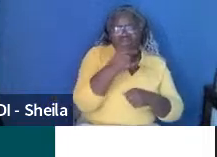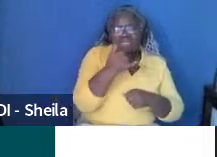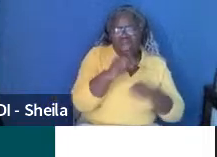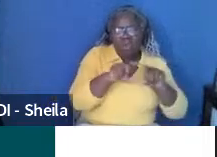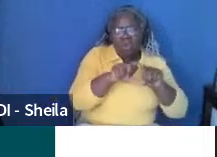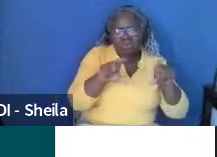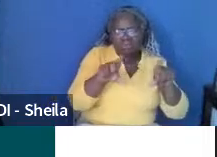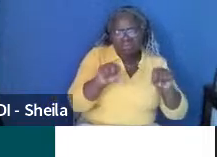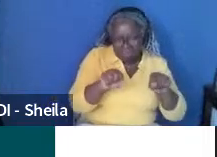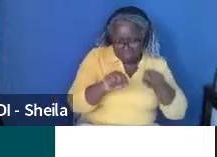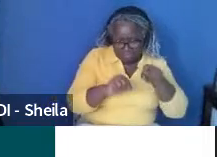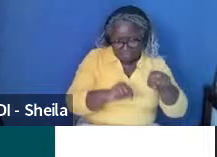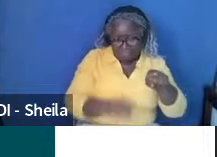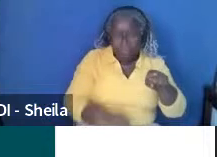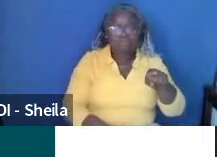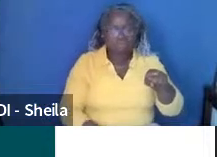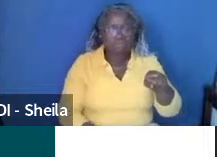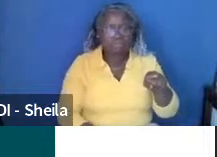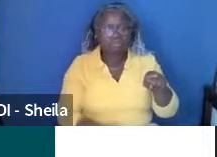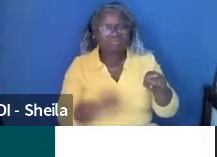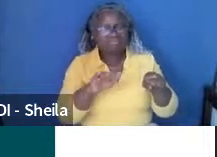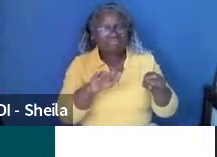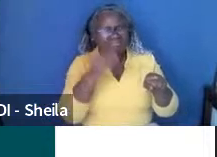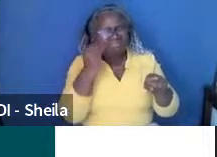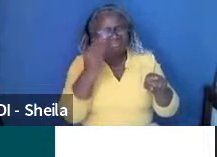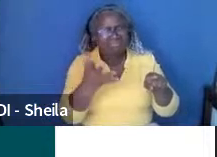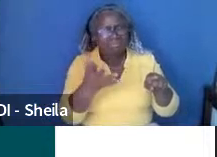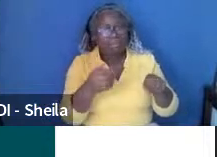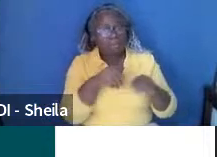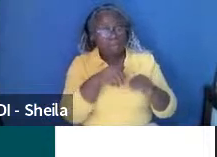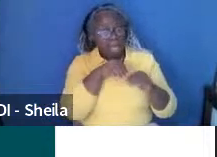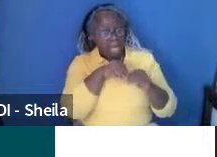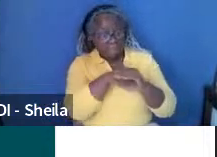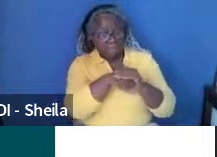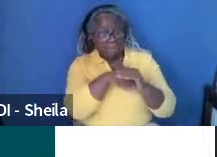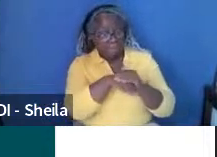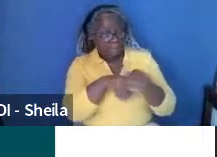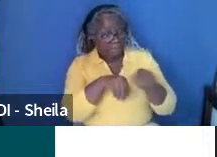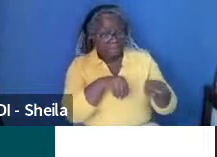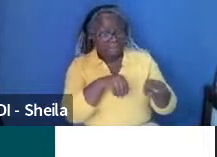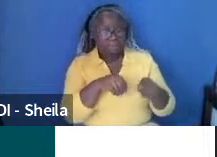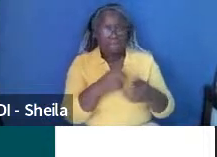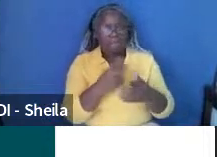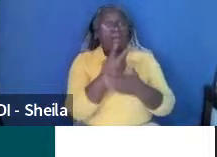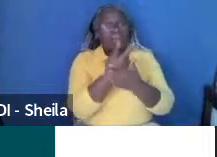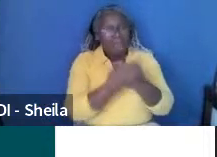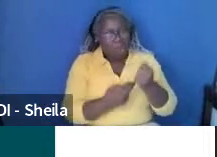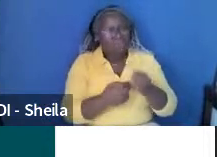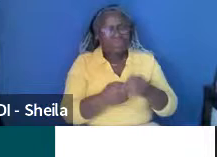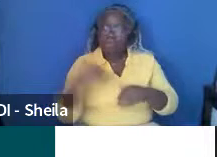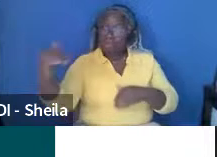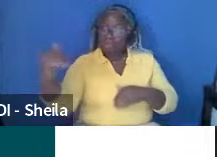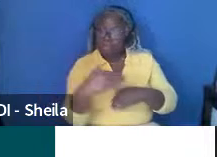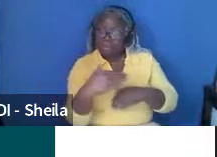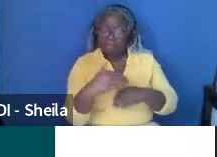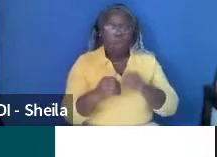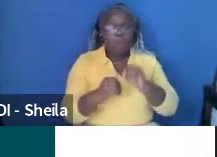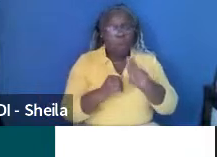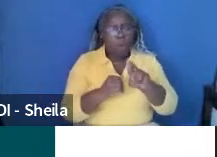left side and the right side of the echo table for people who have a left side or right side bias.